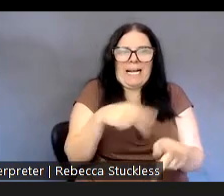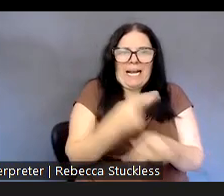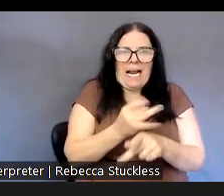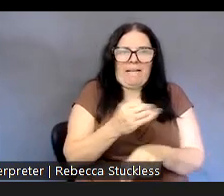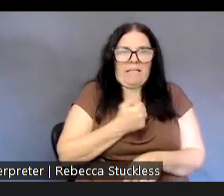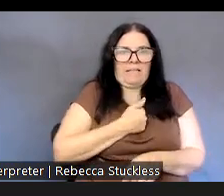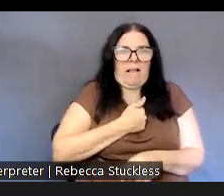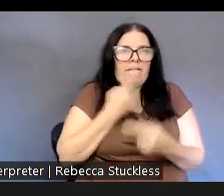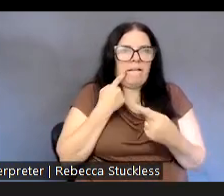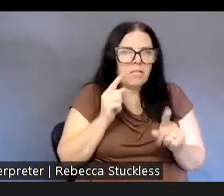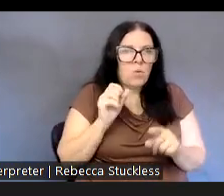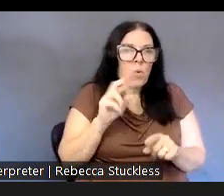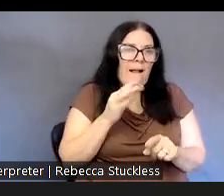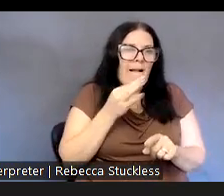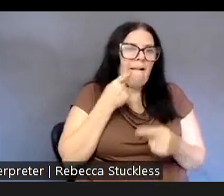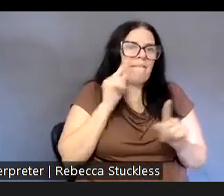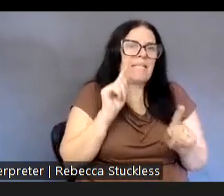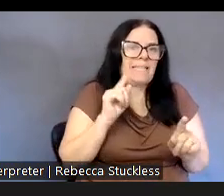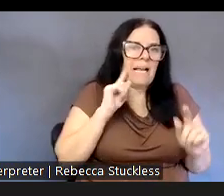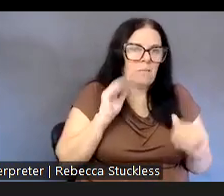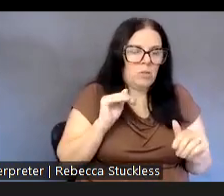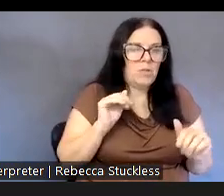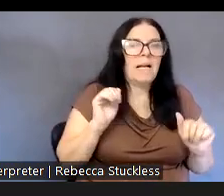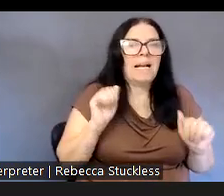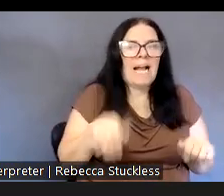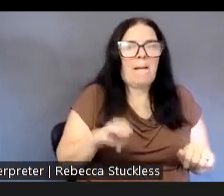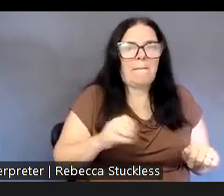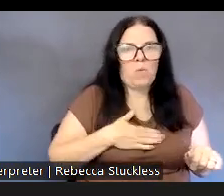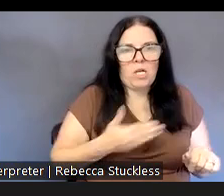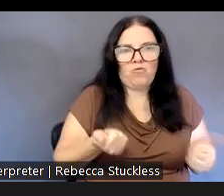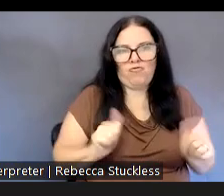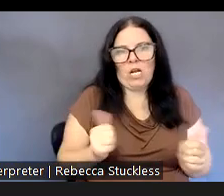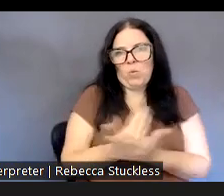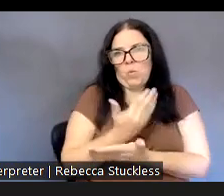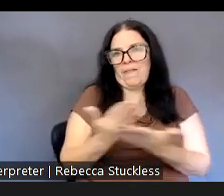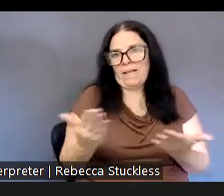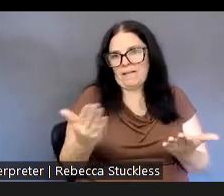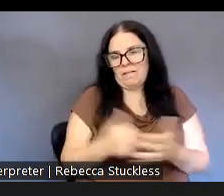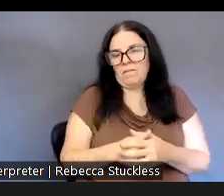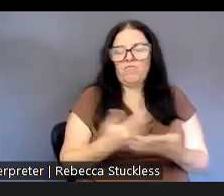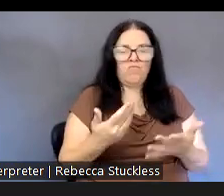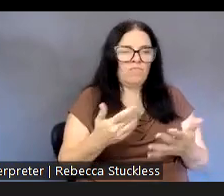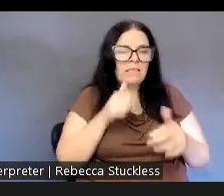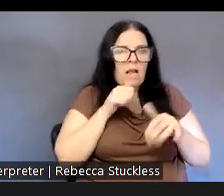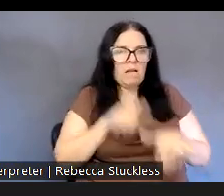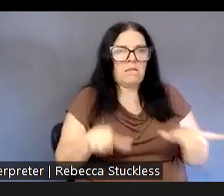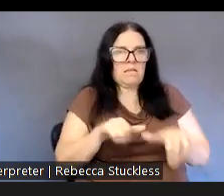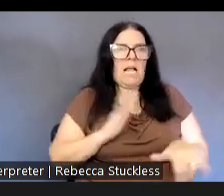self-efficacy or efficacy expectations to even be willing to try new things, to step out of our comfort